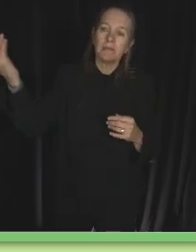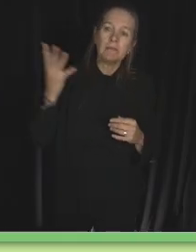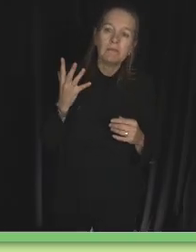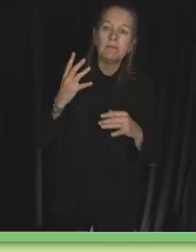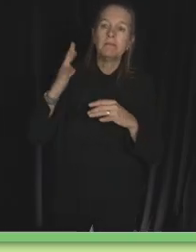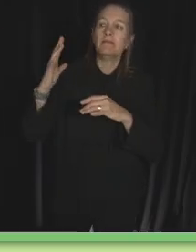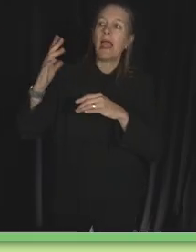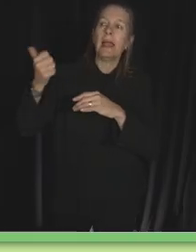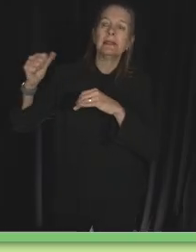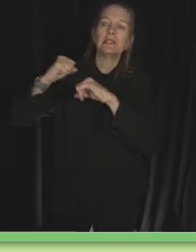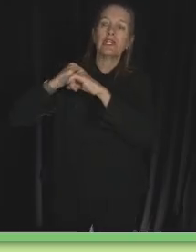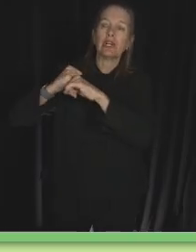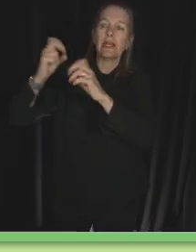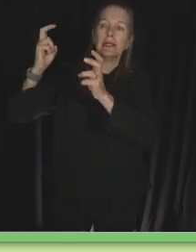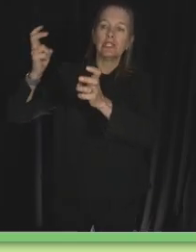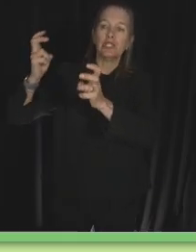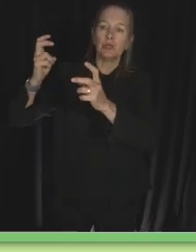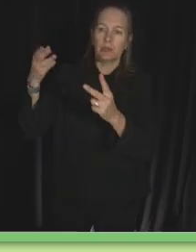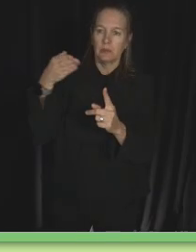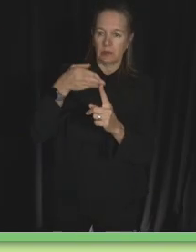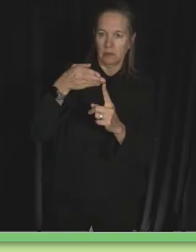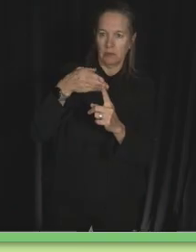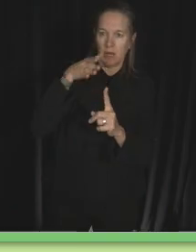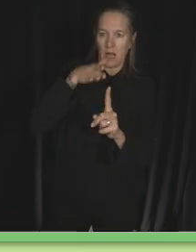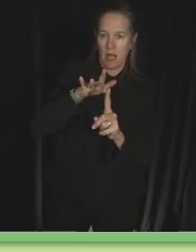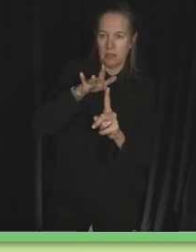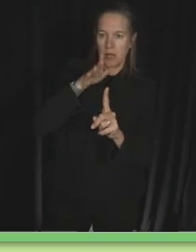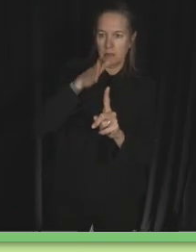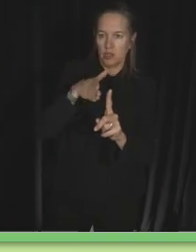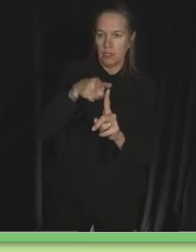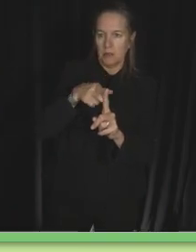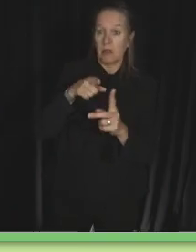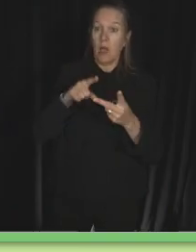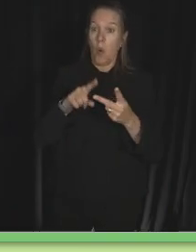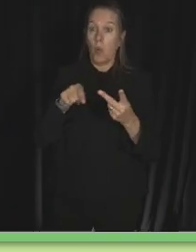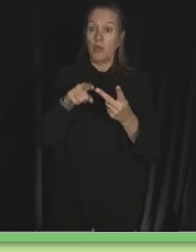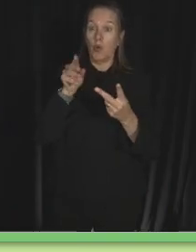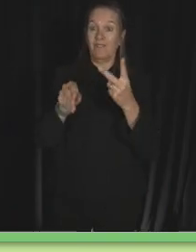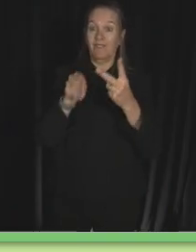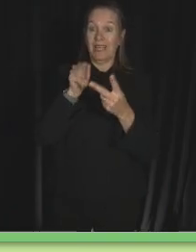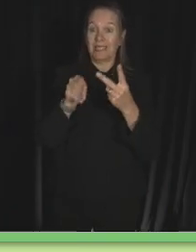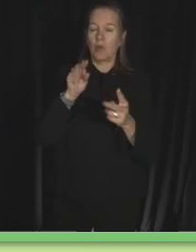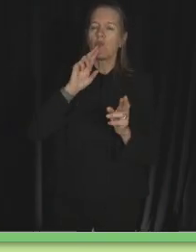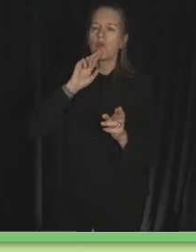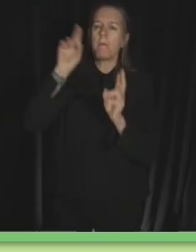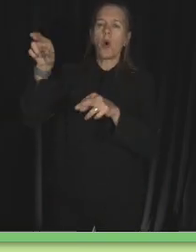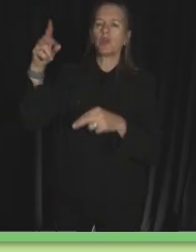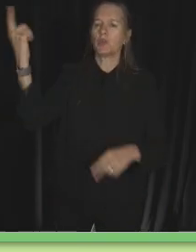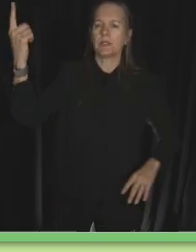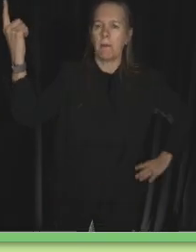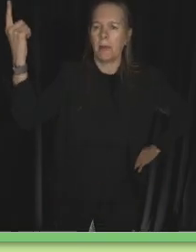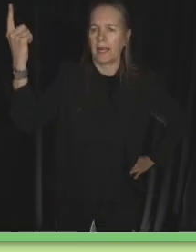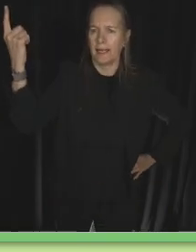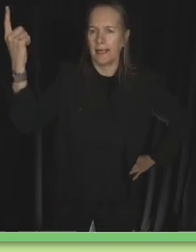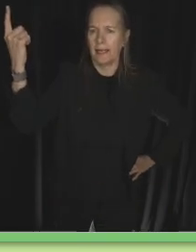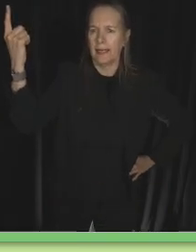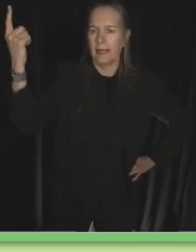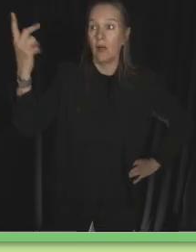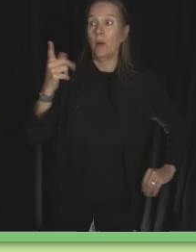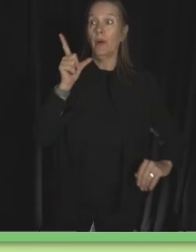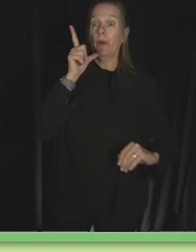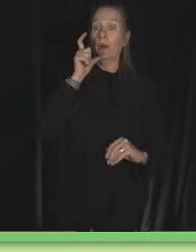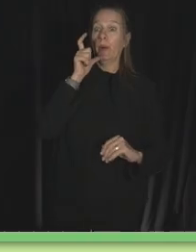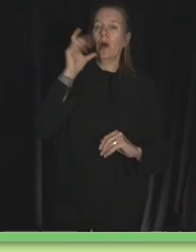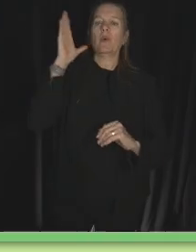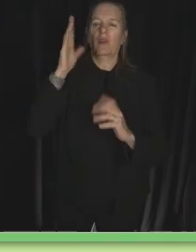they find. And then when you fix the security issue, report it to somebody. And that somebody or something is being worked on.